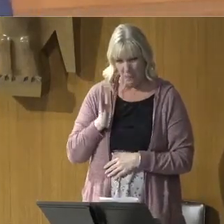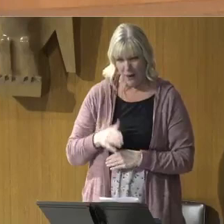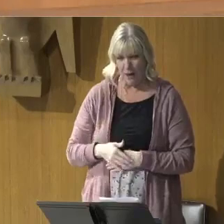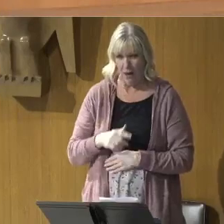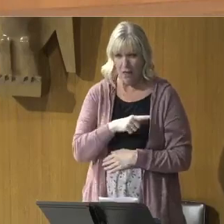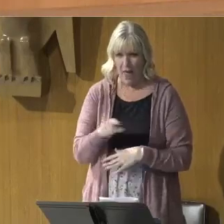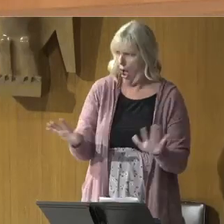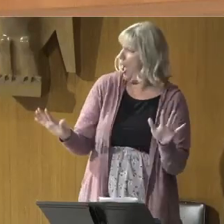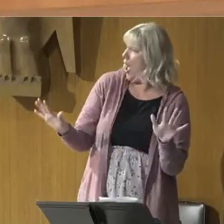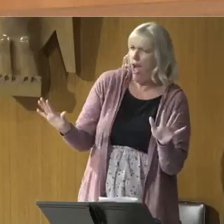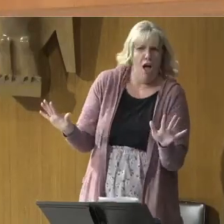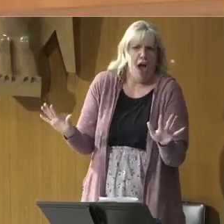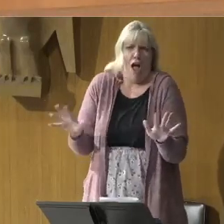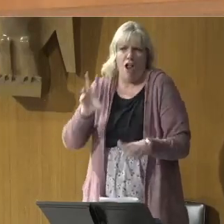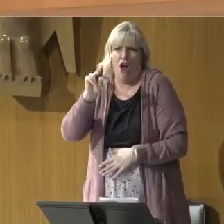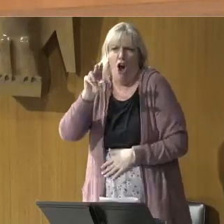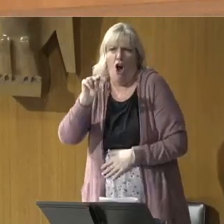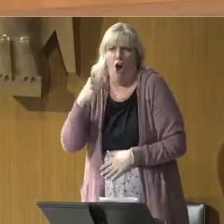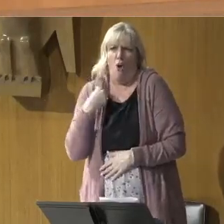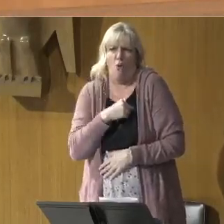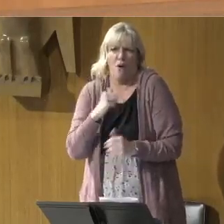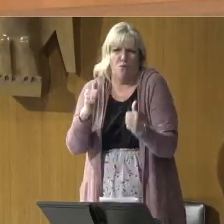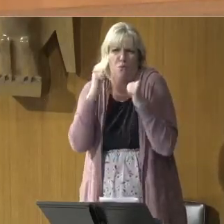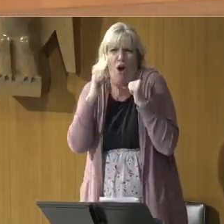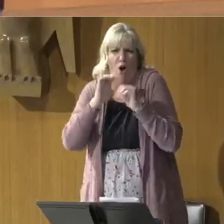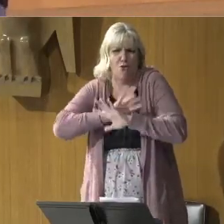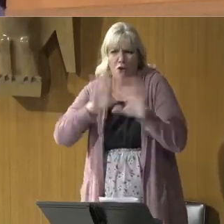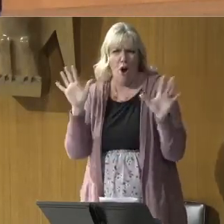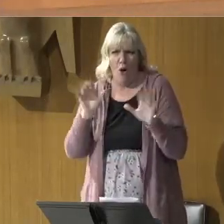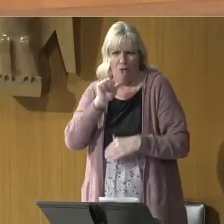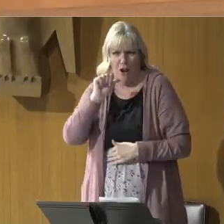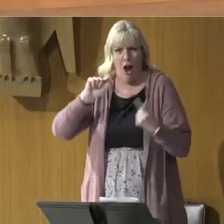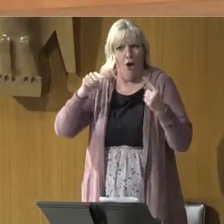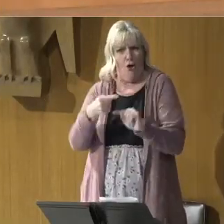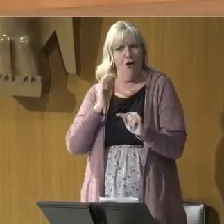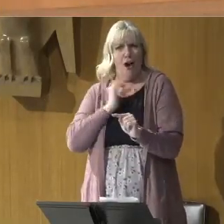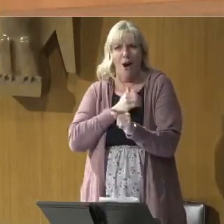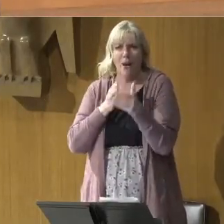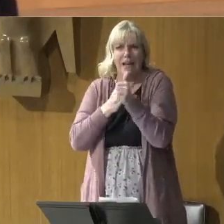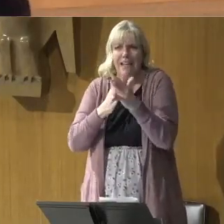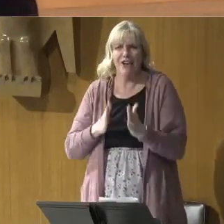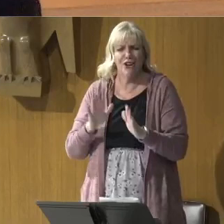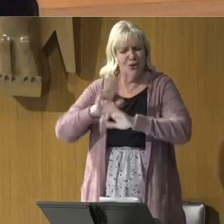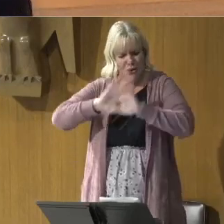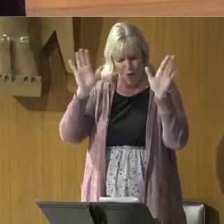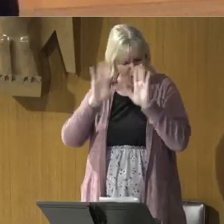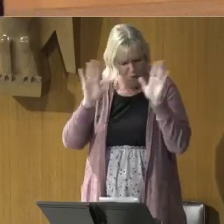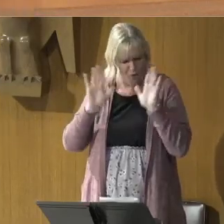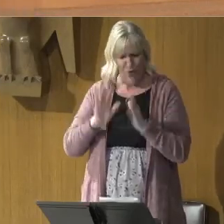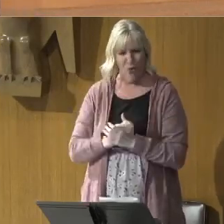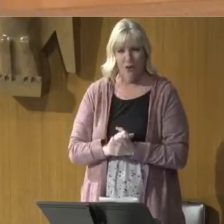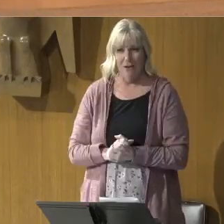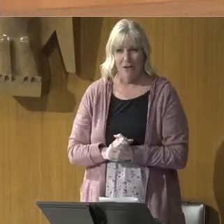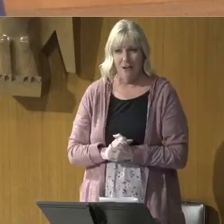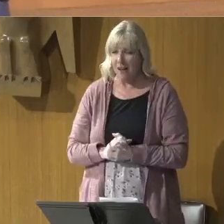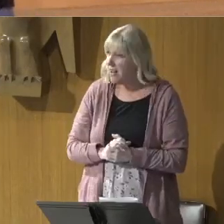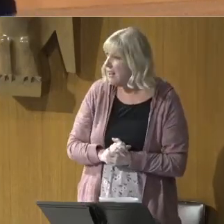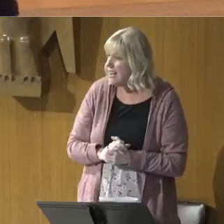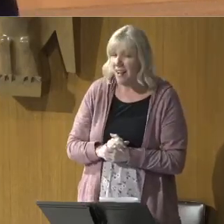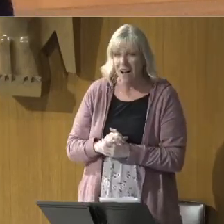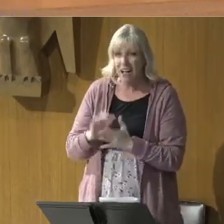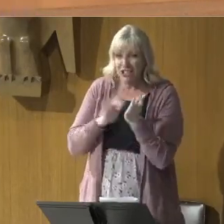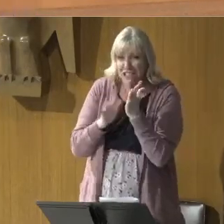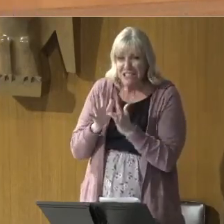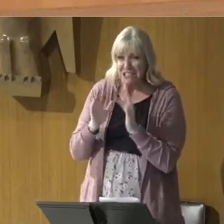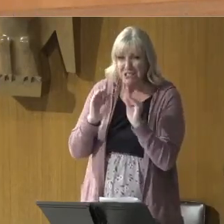astonished. They can't believe that any of them would ever do anything to harm their leader, their rabbi. After everything, Jesus has